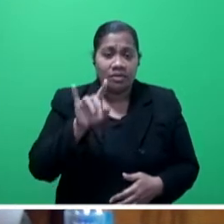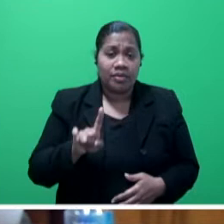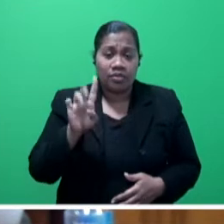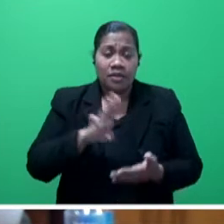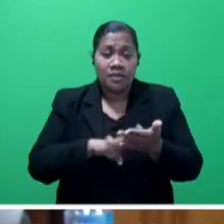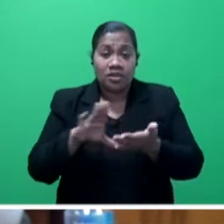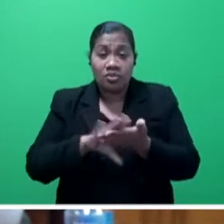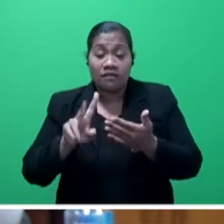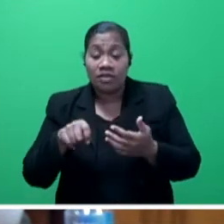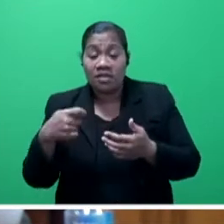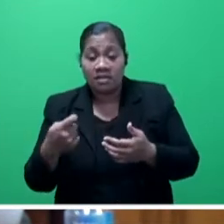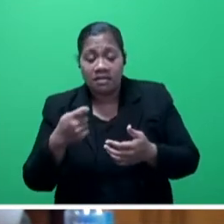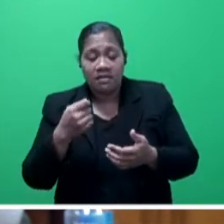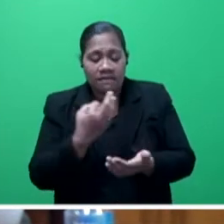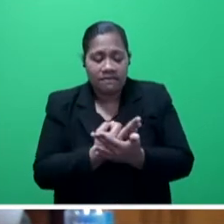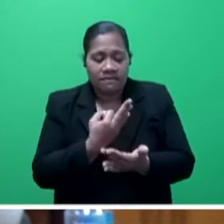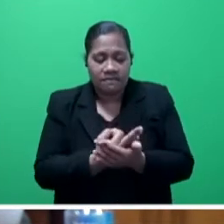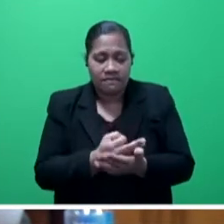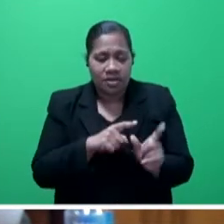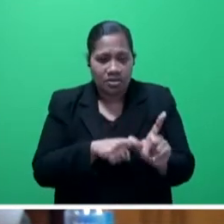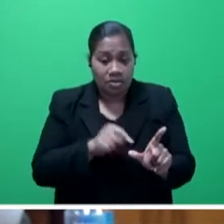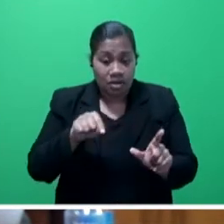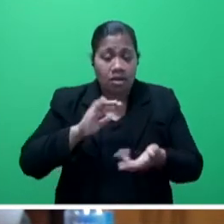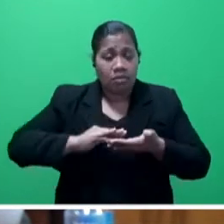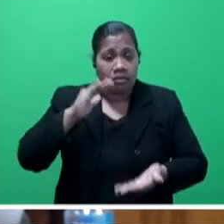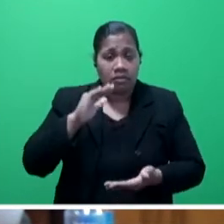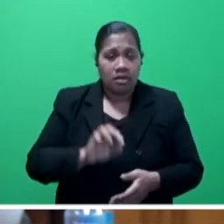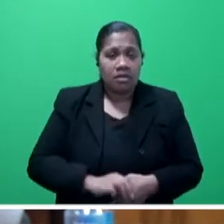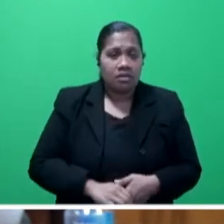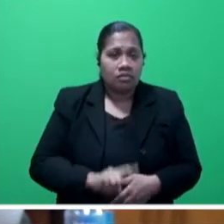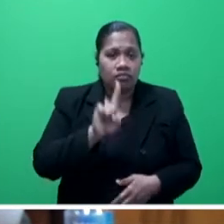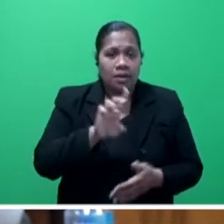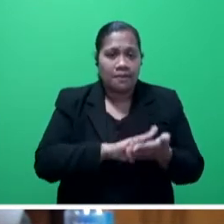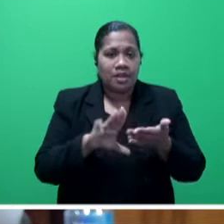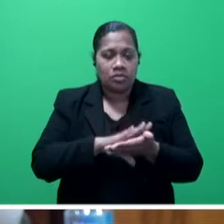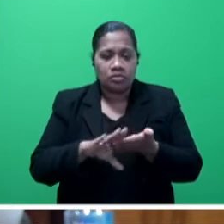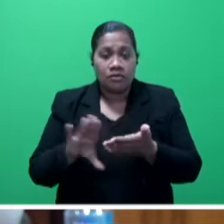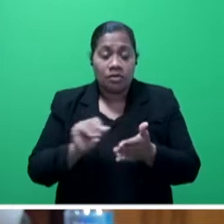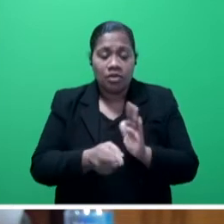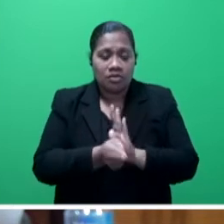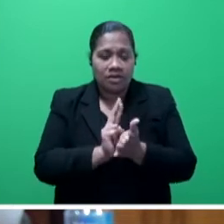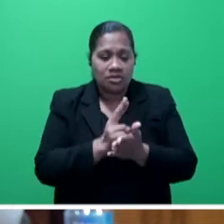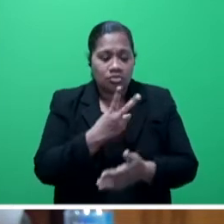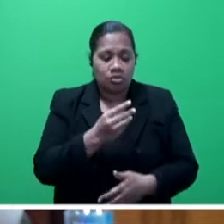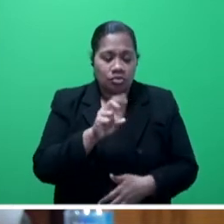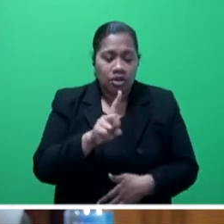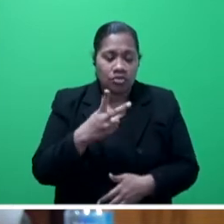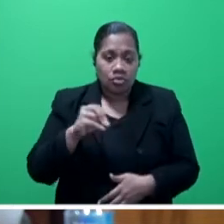upcoming financial year, Mr. Speaker said. This is an increase of $3.1 million from the revised 2021-22